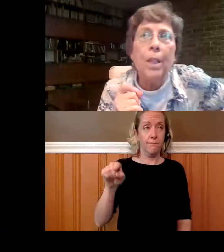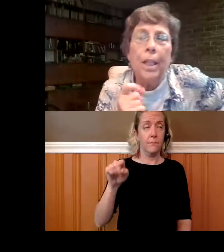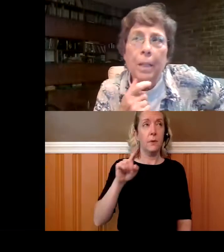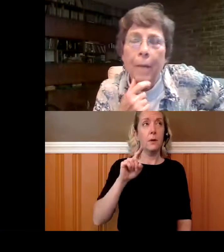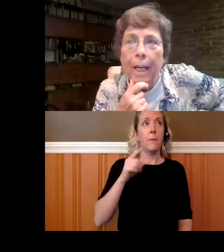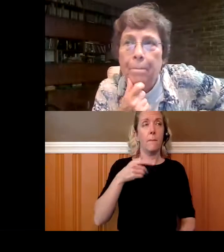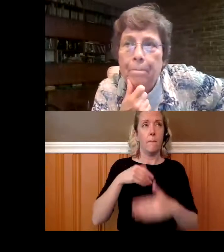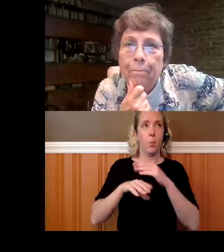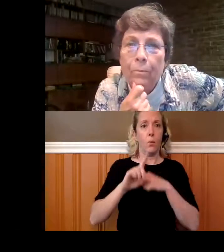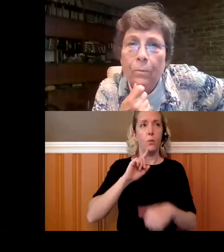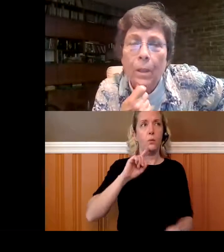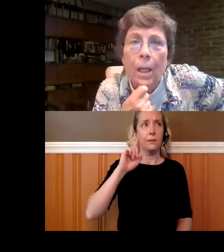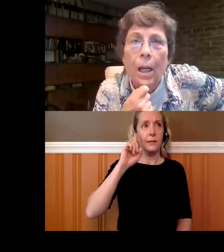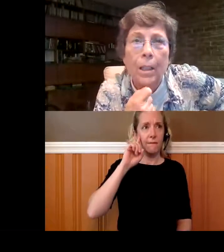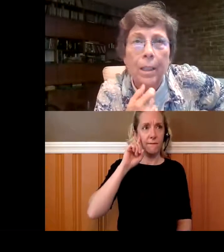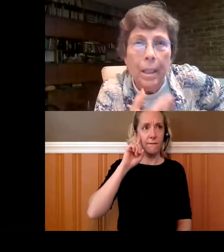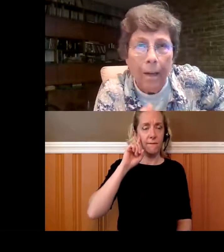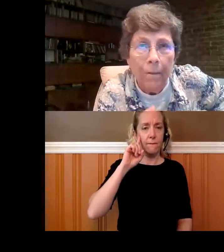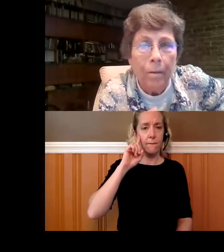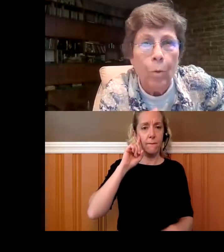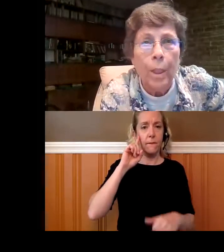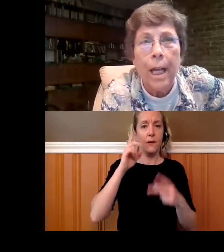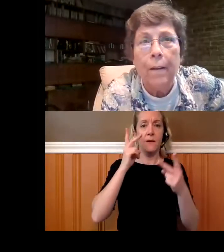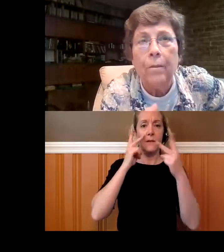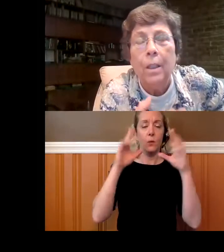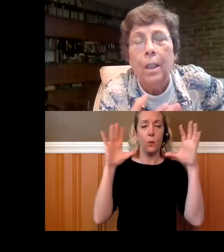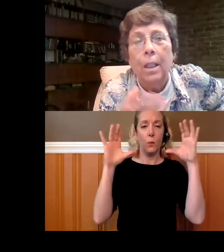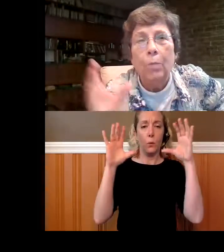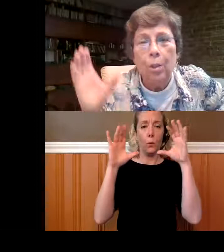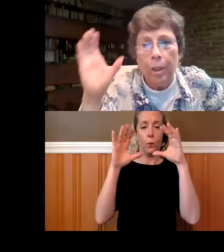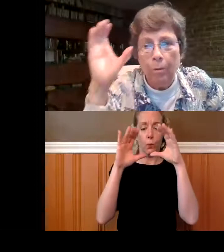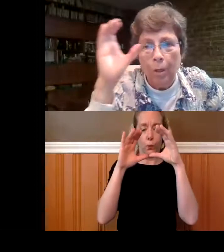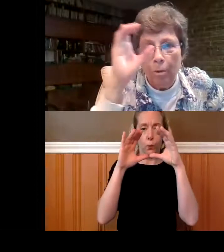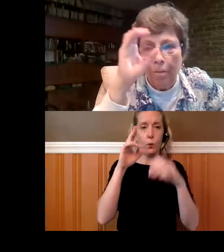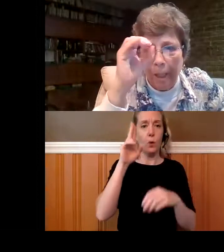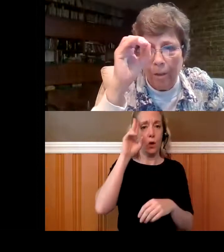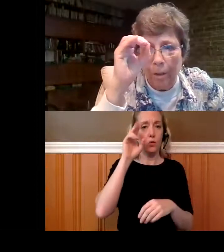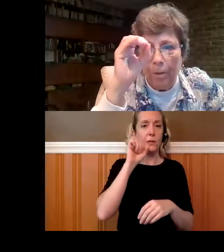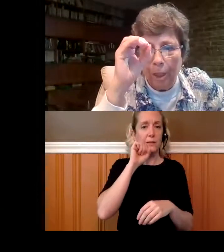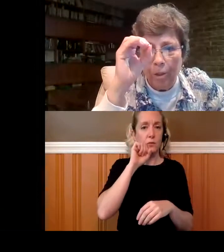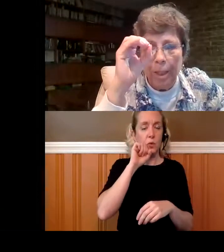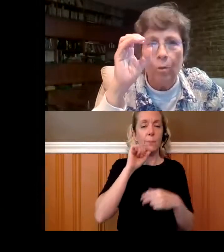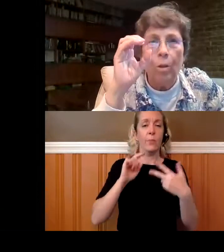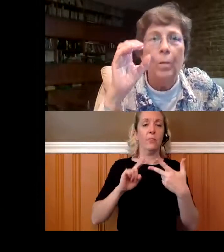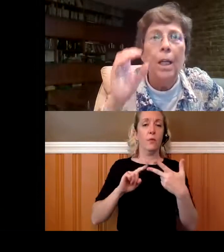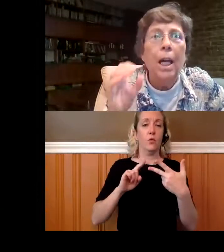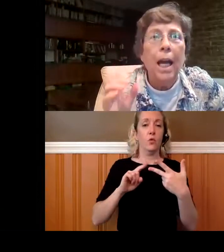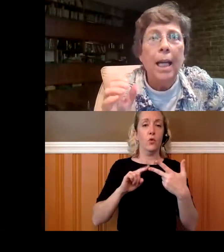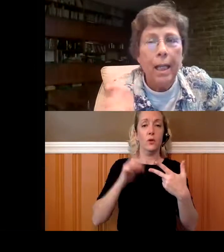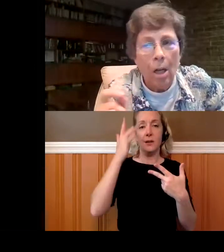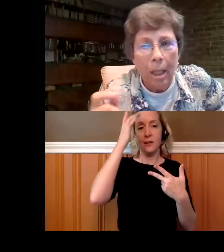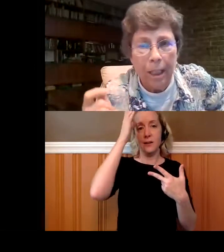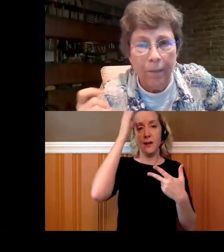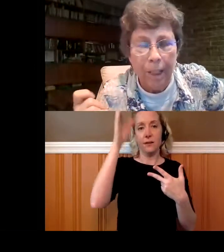born deaf, restricted visual field from Usher syndrome, and had a cognitive disability. And so